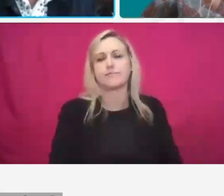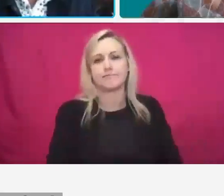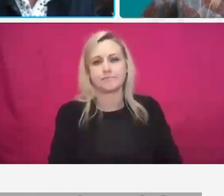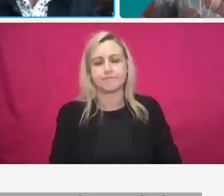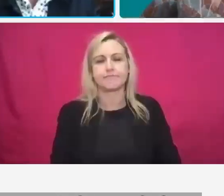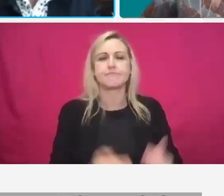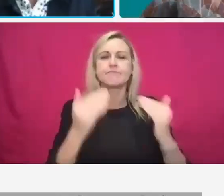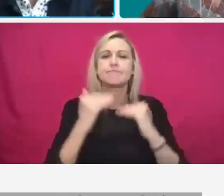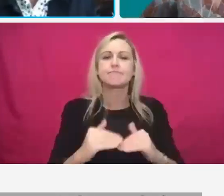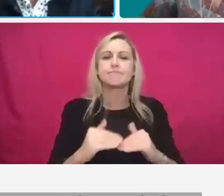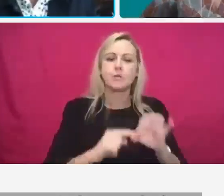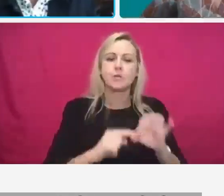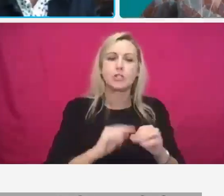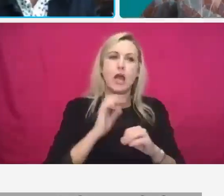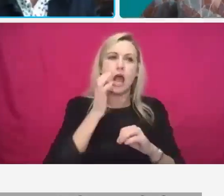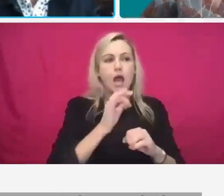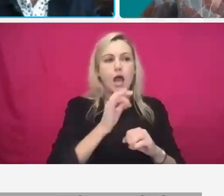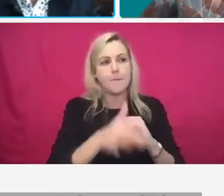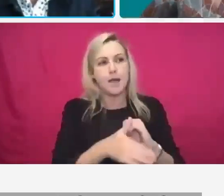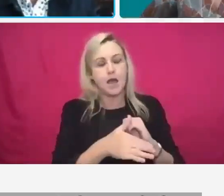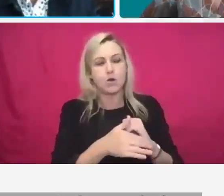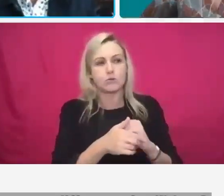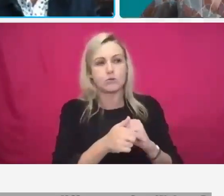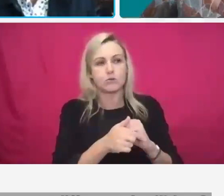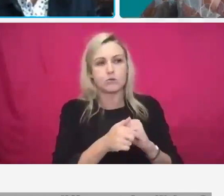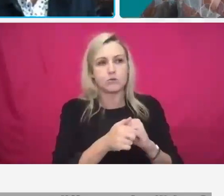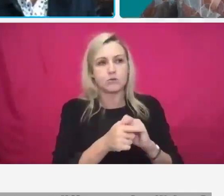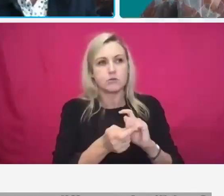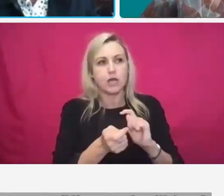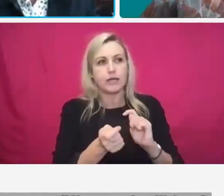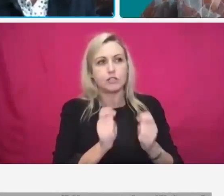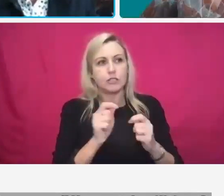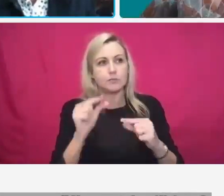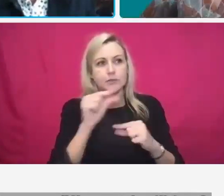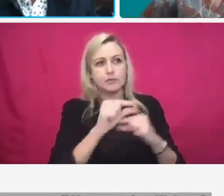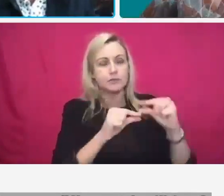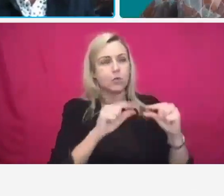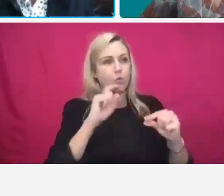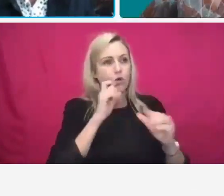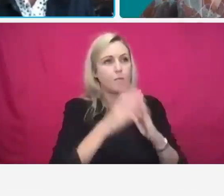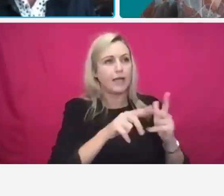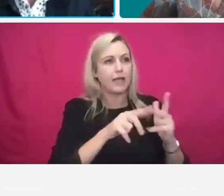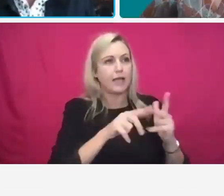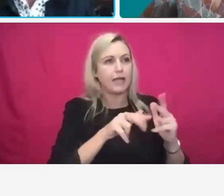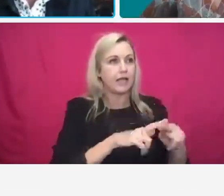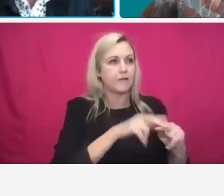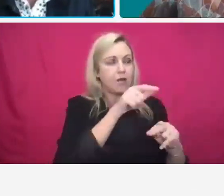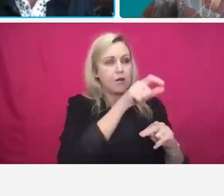now, Tim asked, does the adjustment component also apply for residents moving between different facilities?